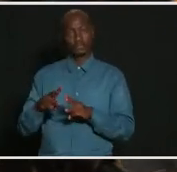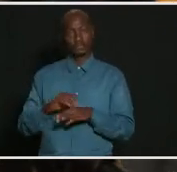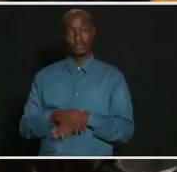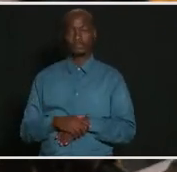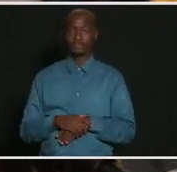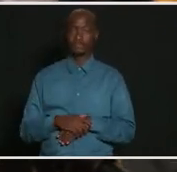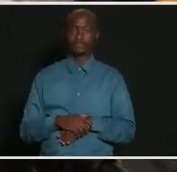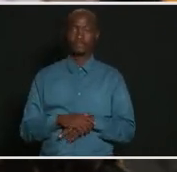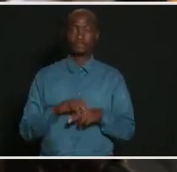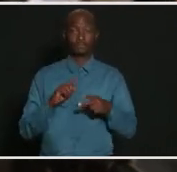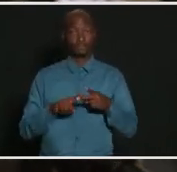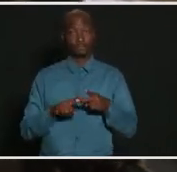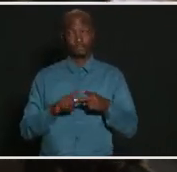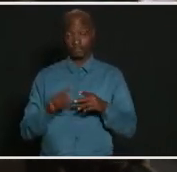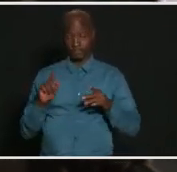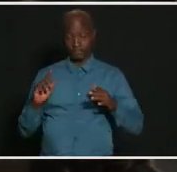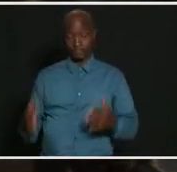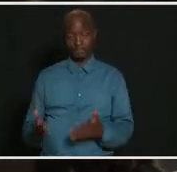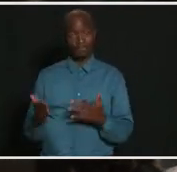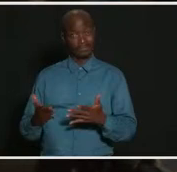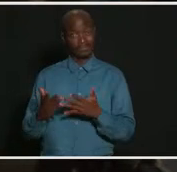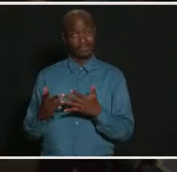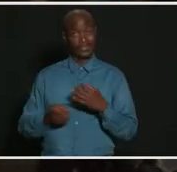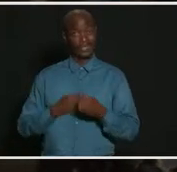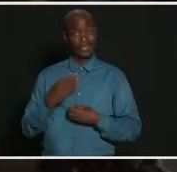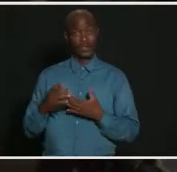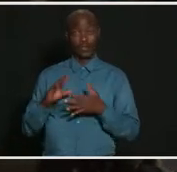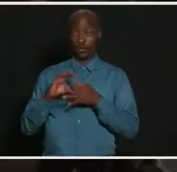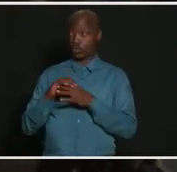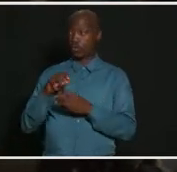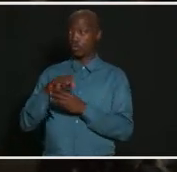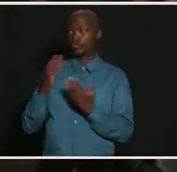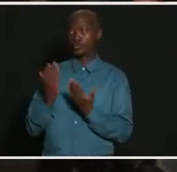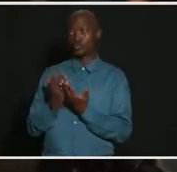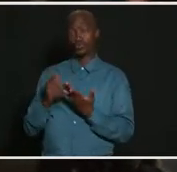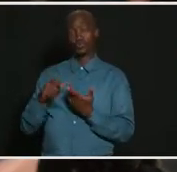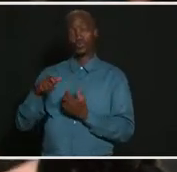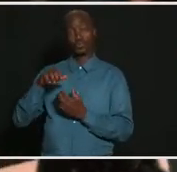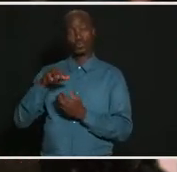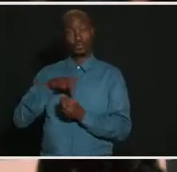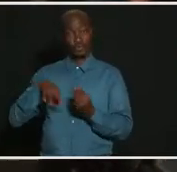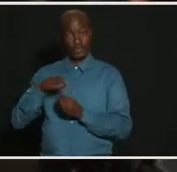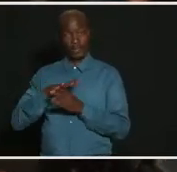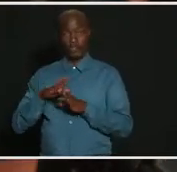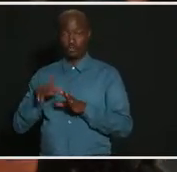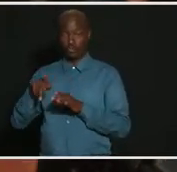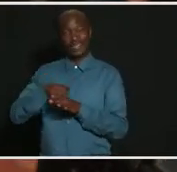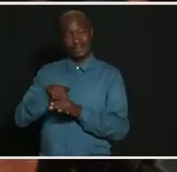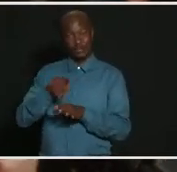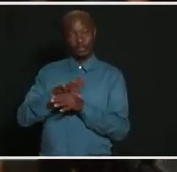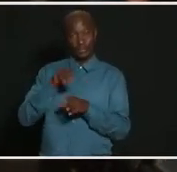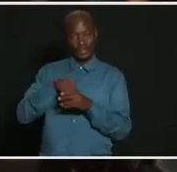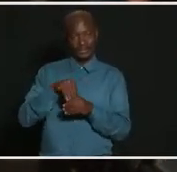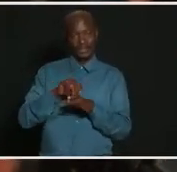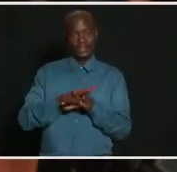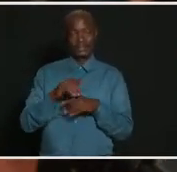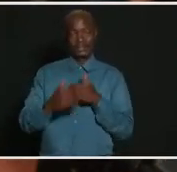I would like to encourage foam home school families to participate in the study